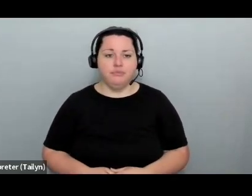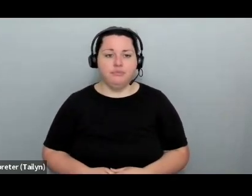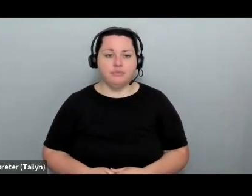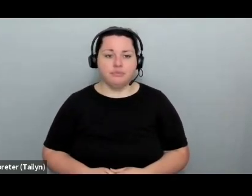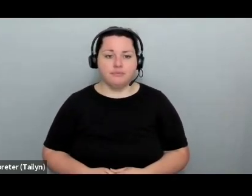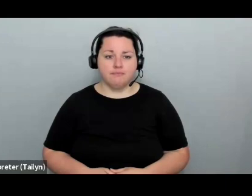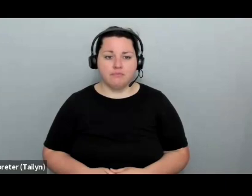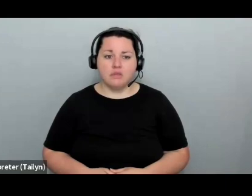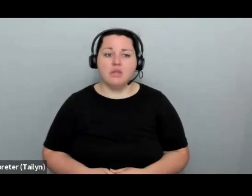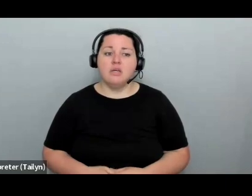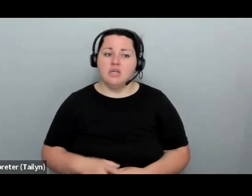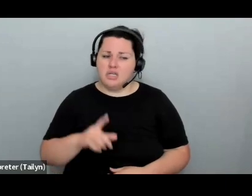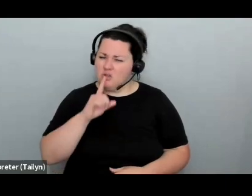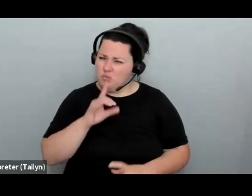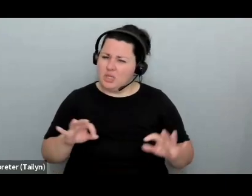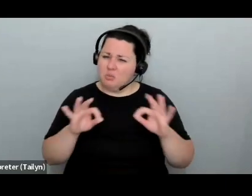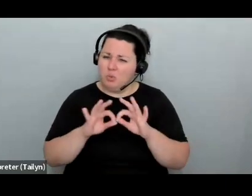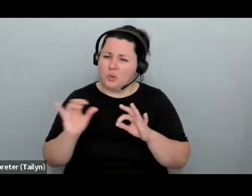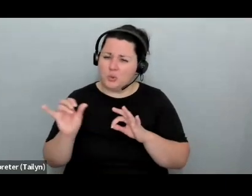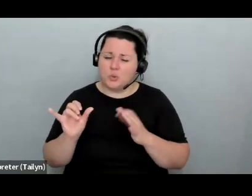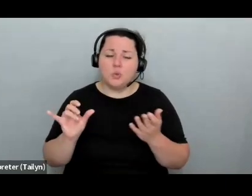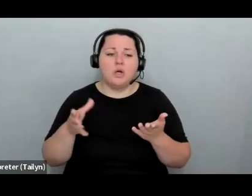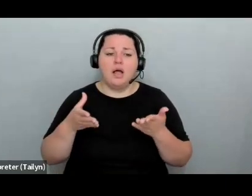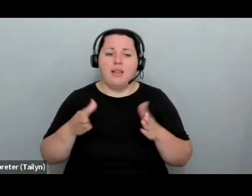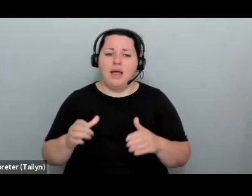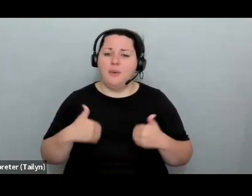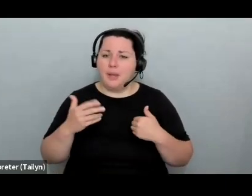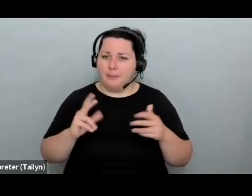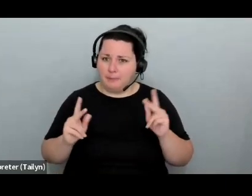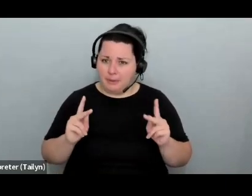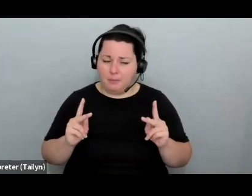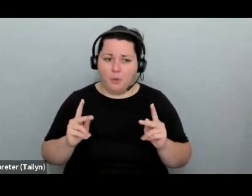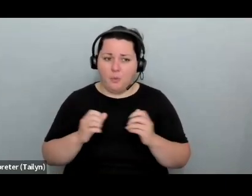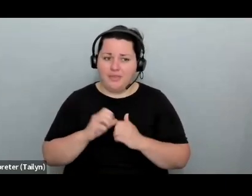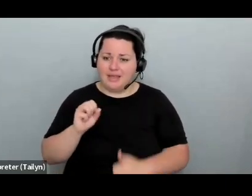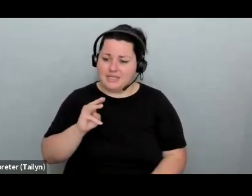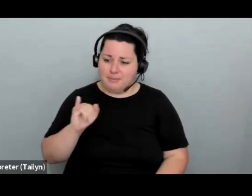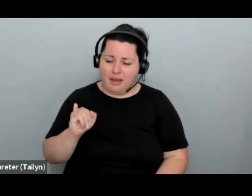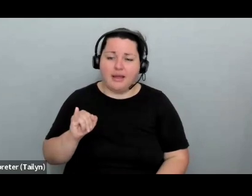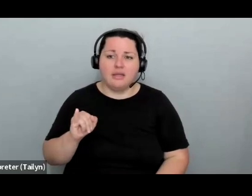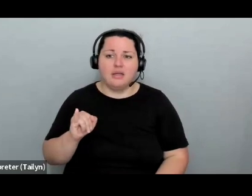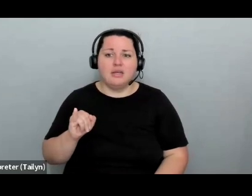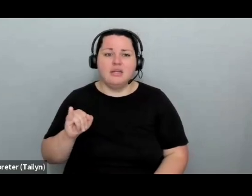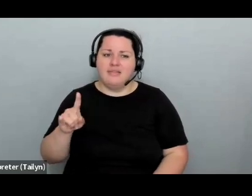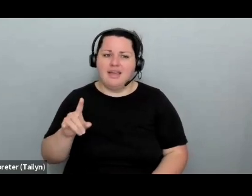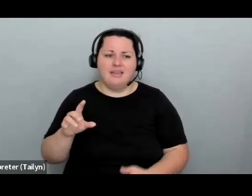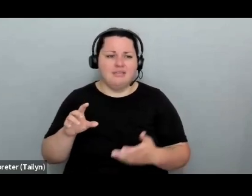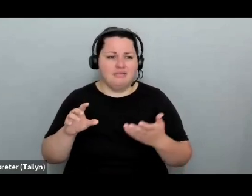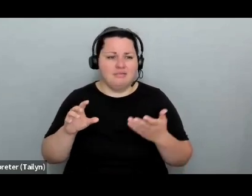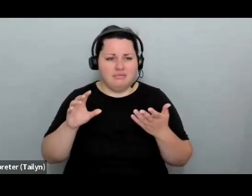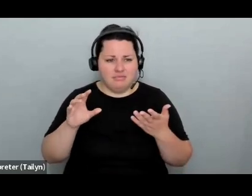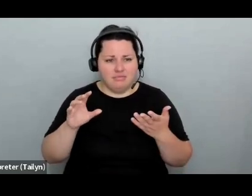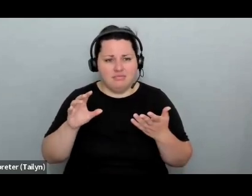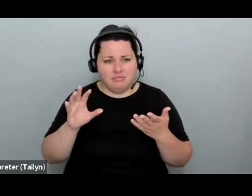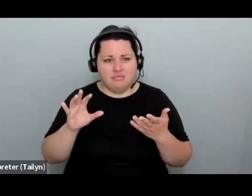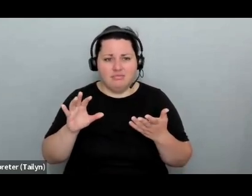And I think also it's important really allowing you, young people, loved ones with SMI and their caregivers to define their own crosses. I